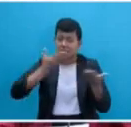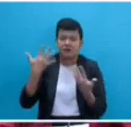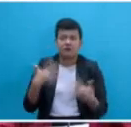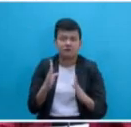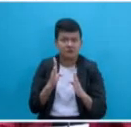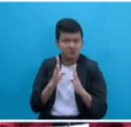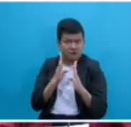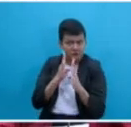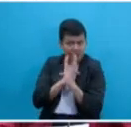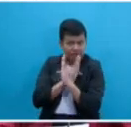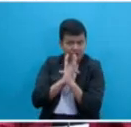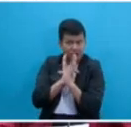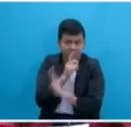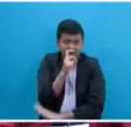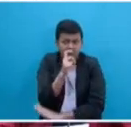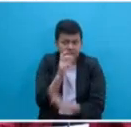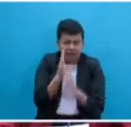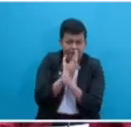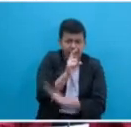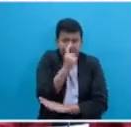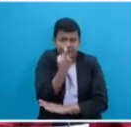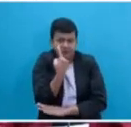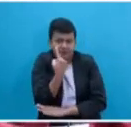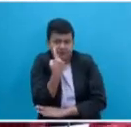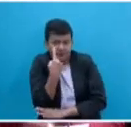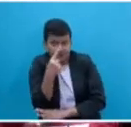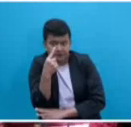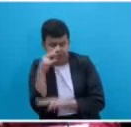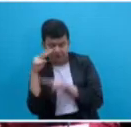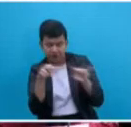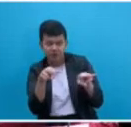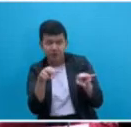the eyes of our own people, who say no